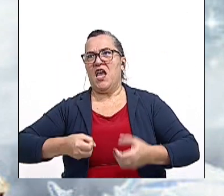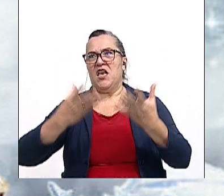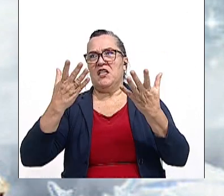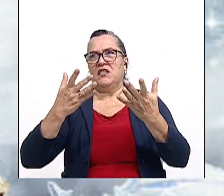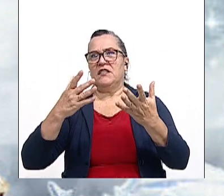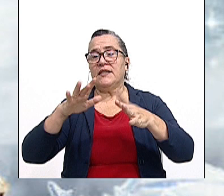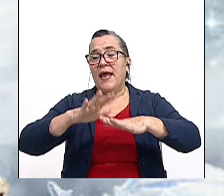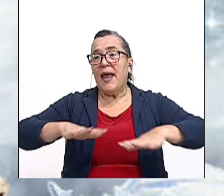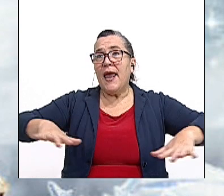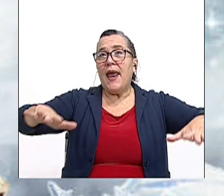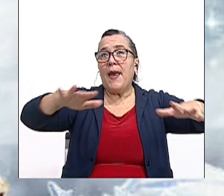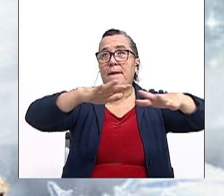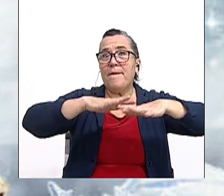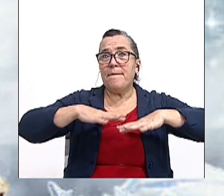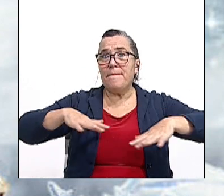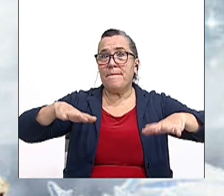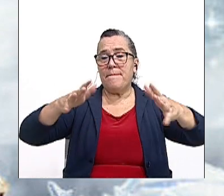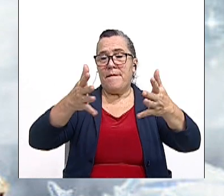Environment.